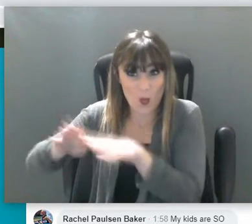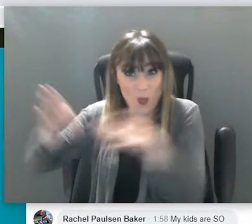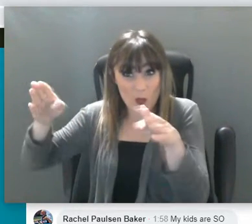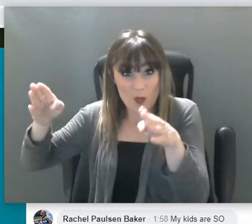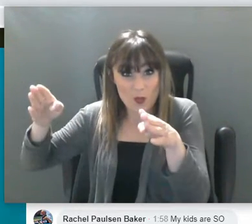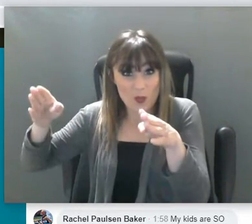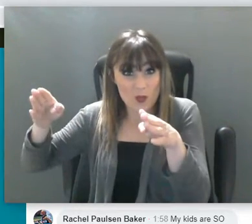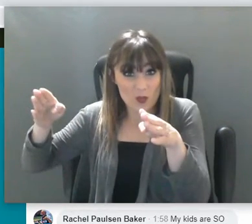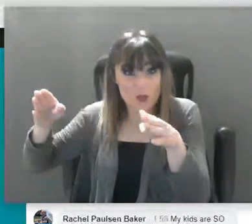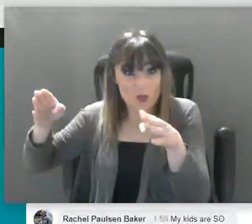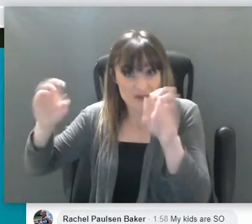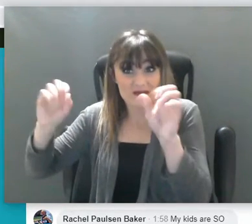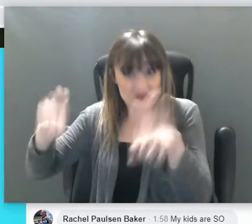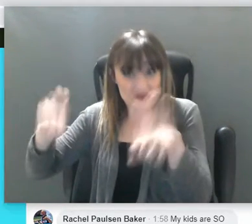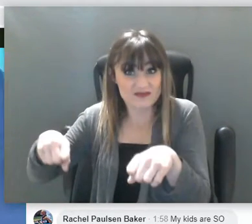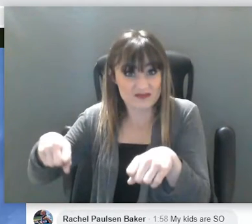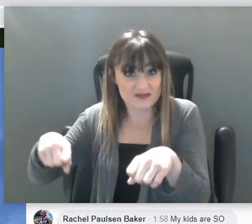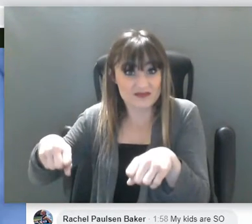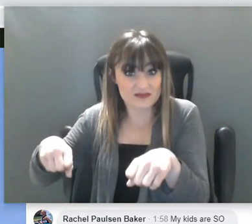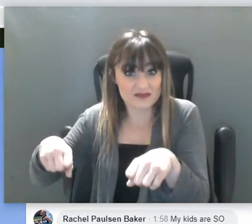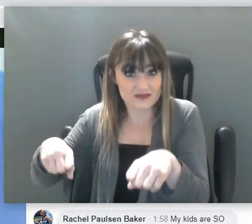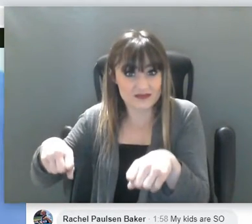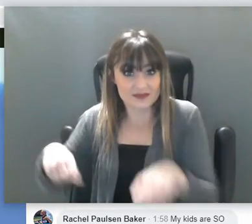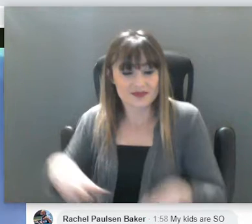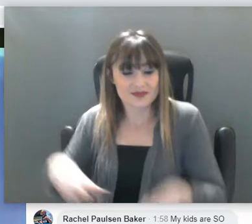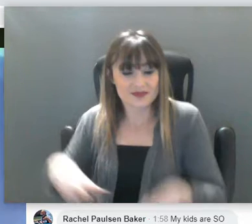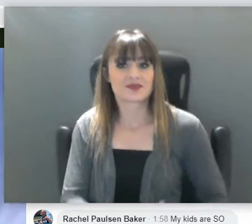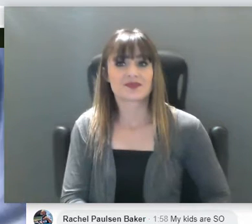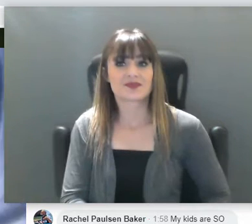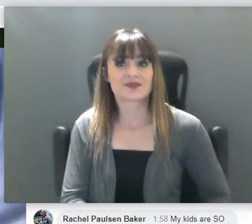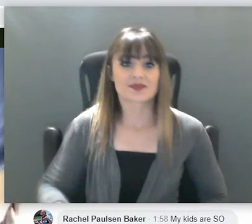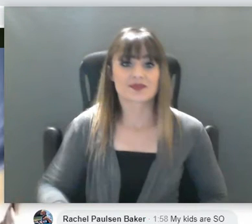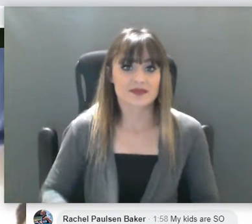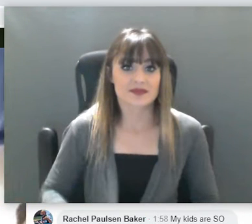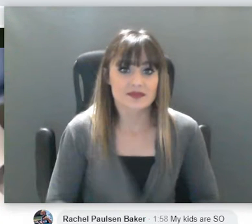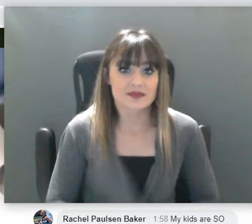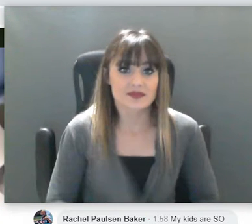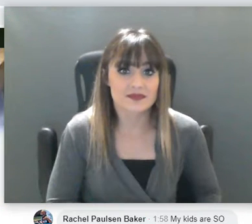Crack open this outer shell. Put it on that Facebook Live.